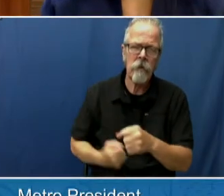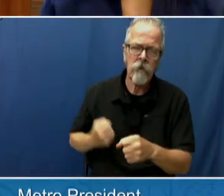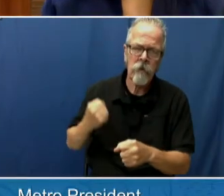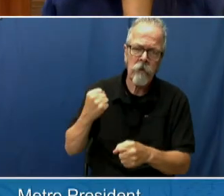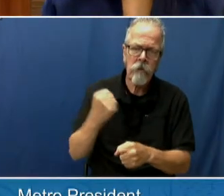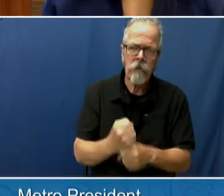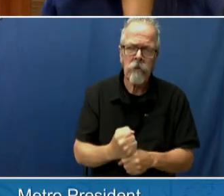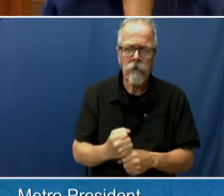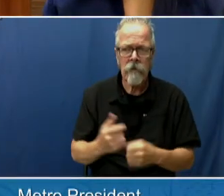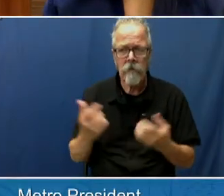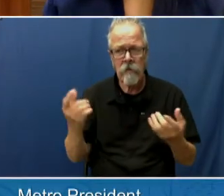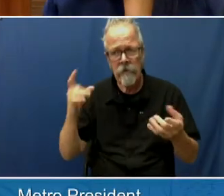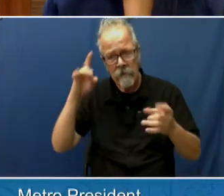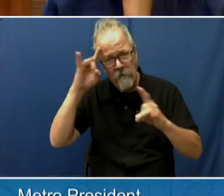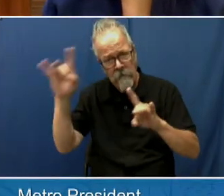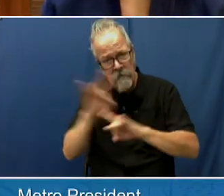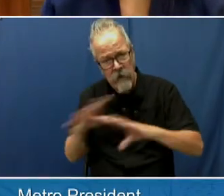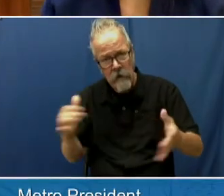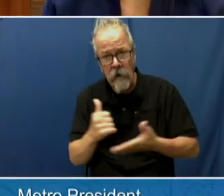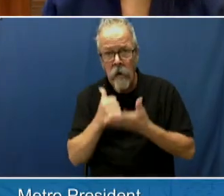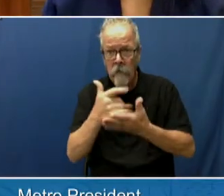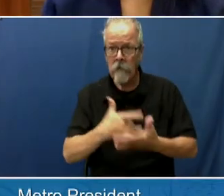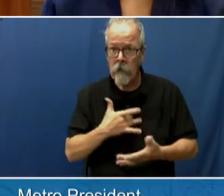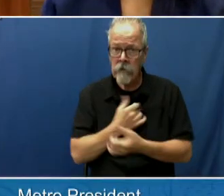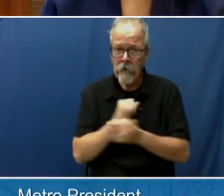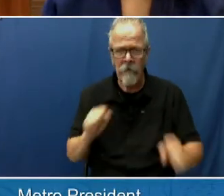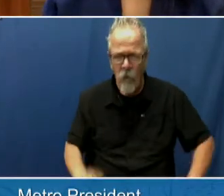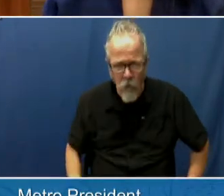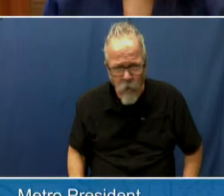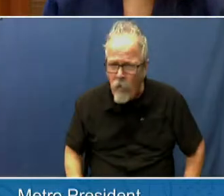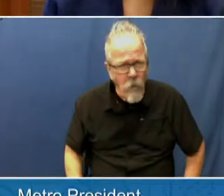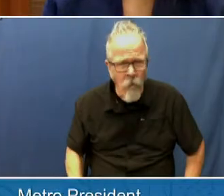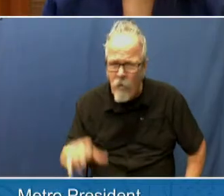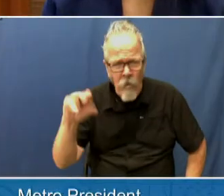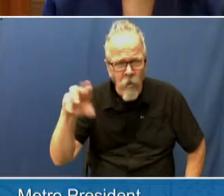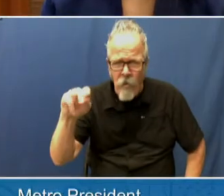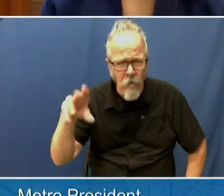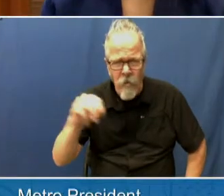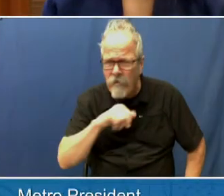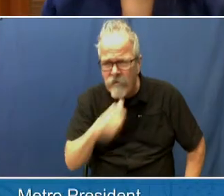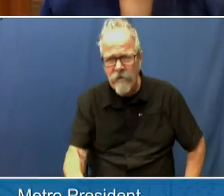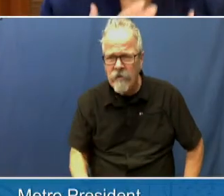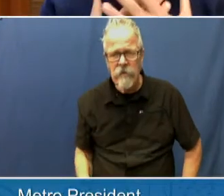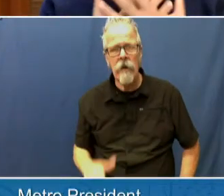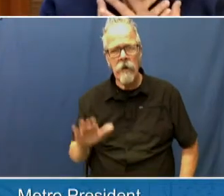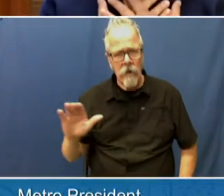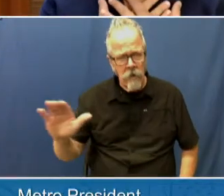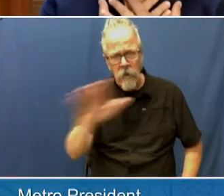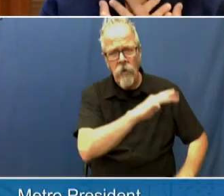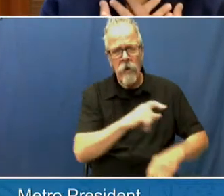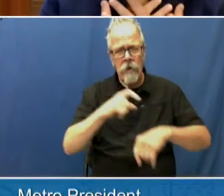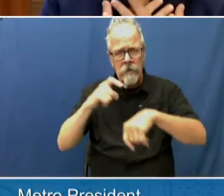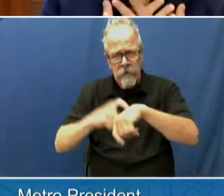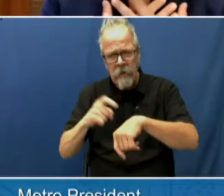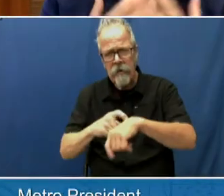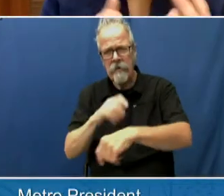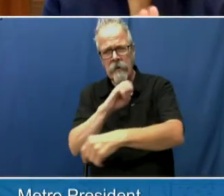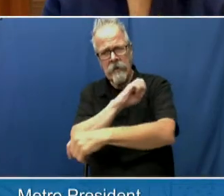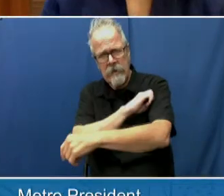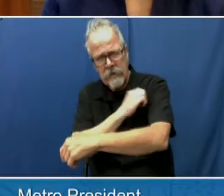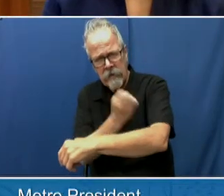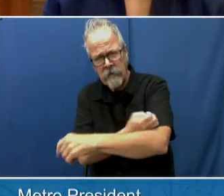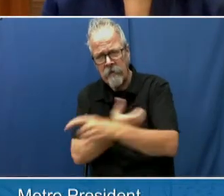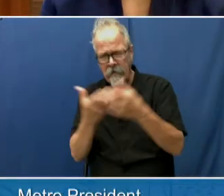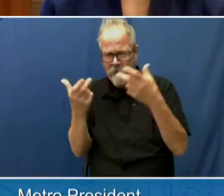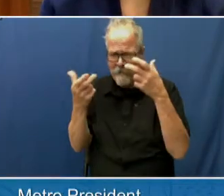safer. So please take your energy, your time, and volunteer in your community, our community. That's where your